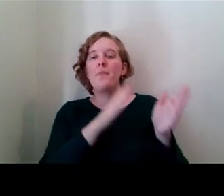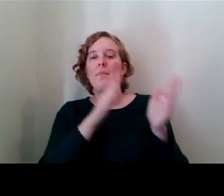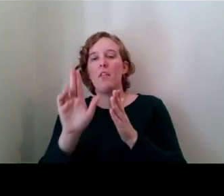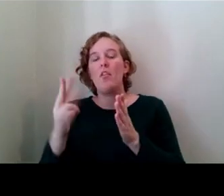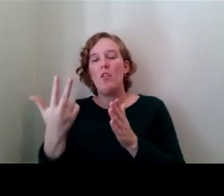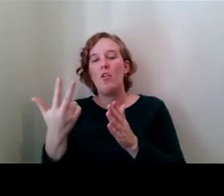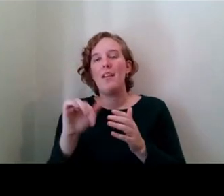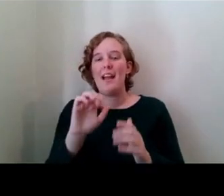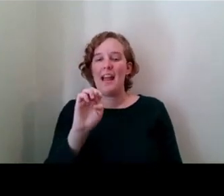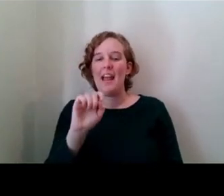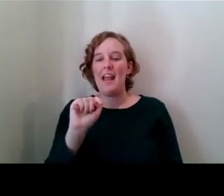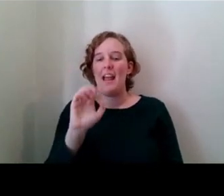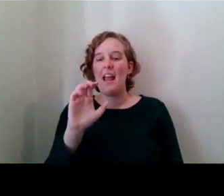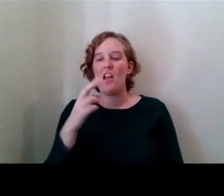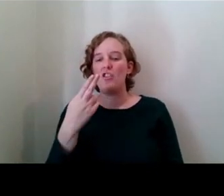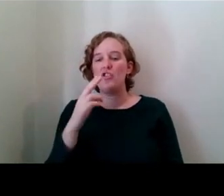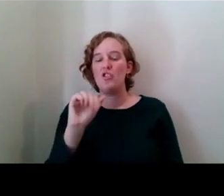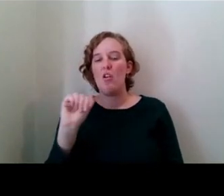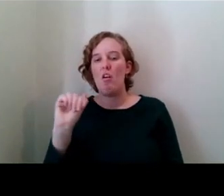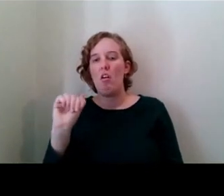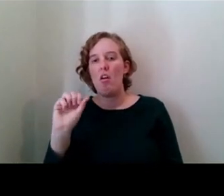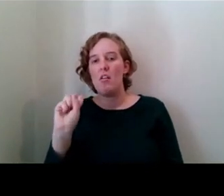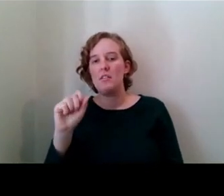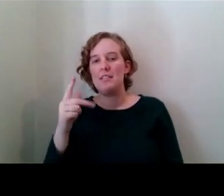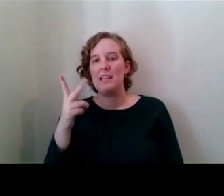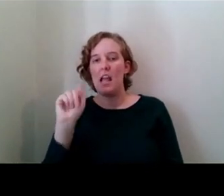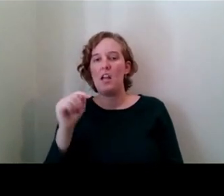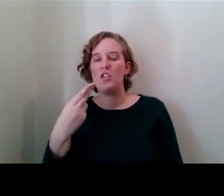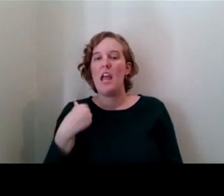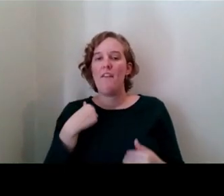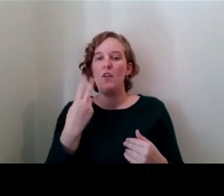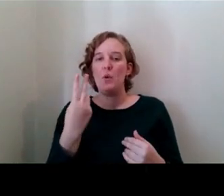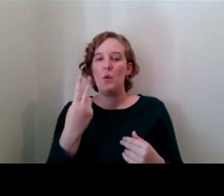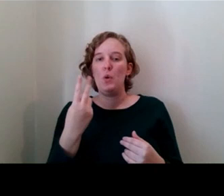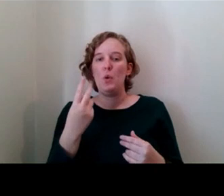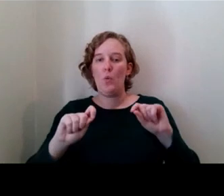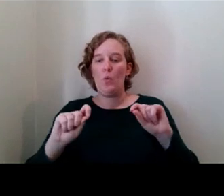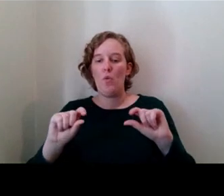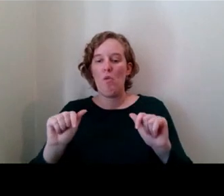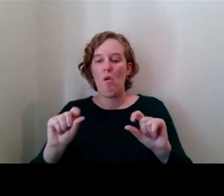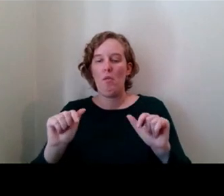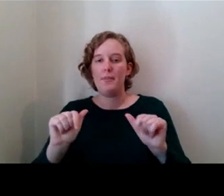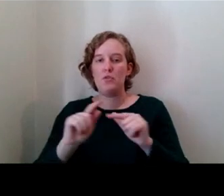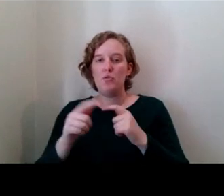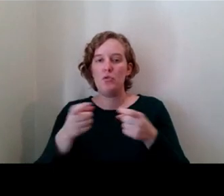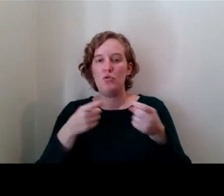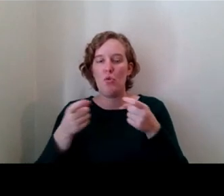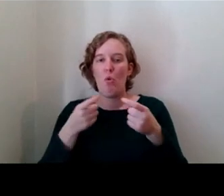Etch-a-Sketch kind of game, with two rotary knobs to control the line that you draw on the screen.